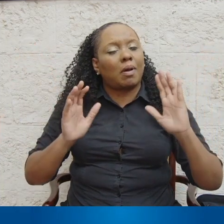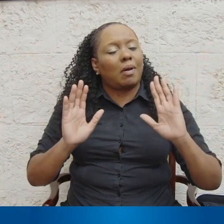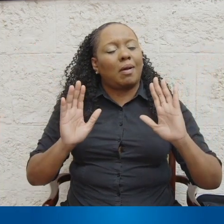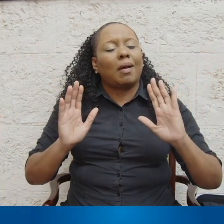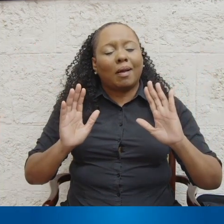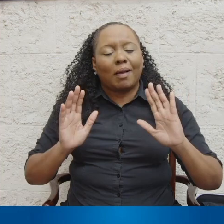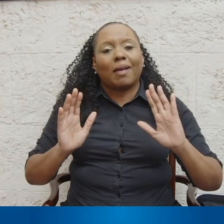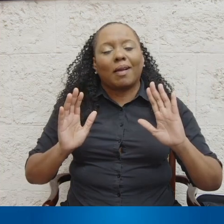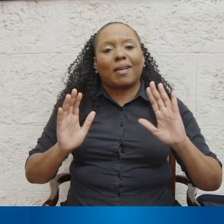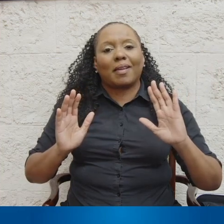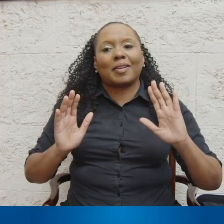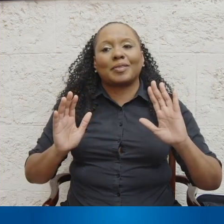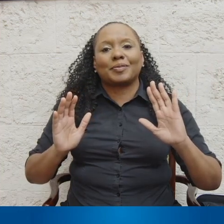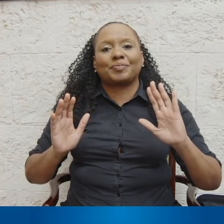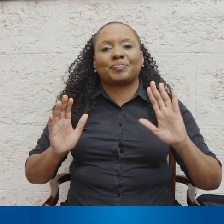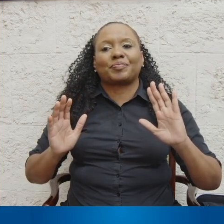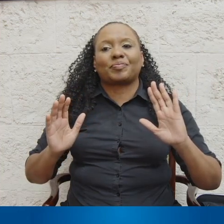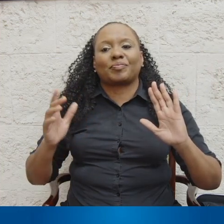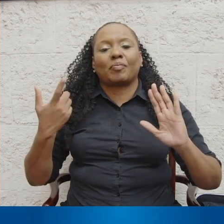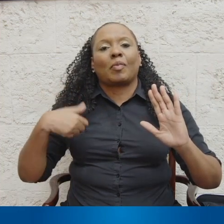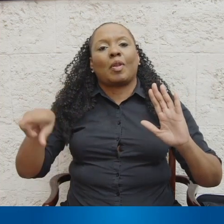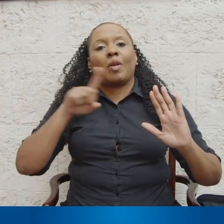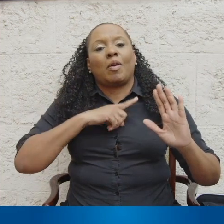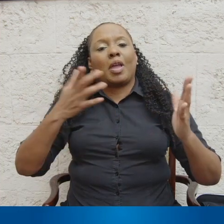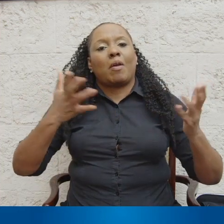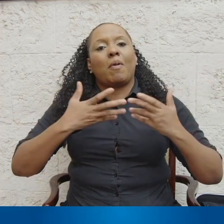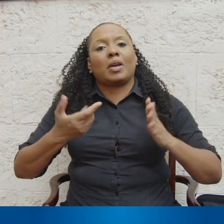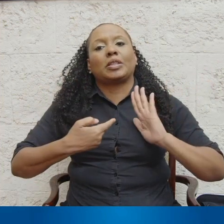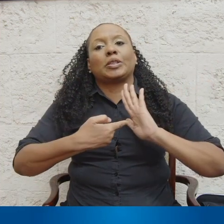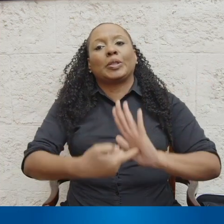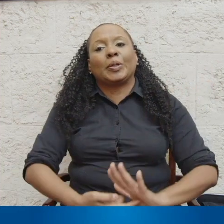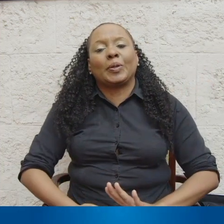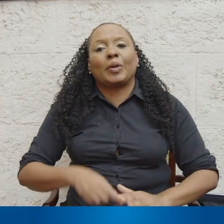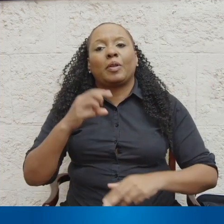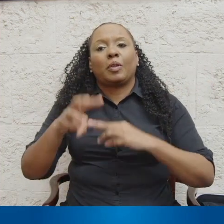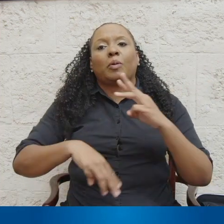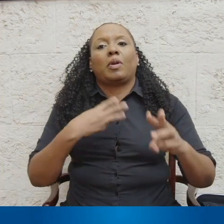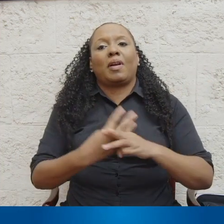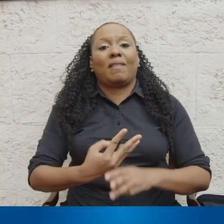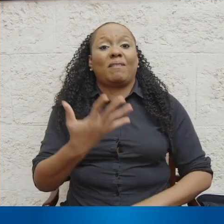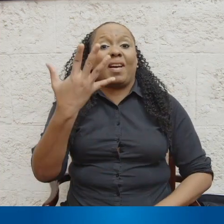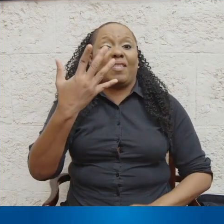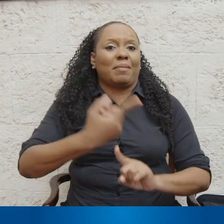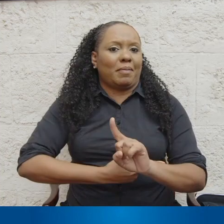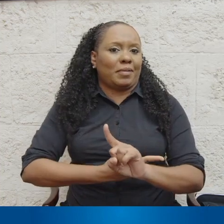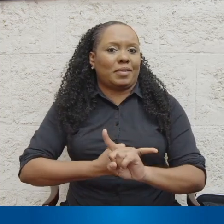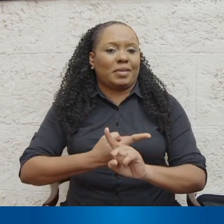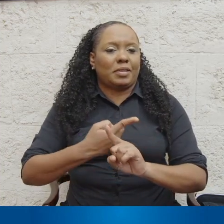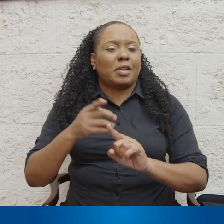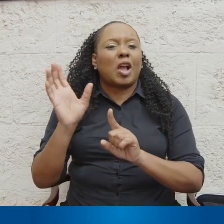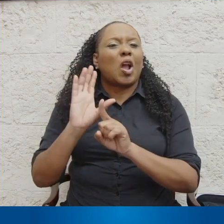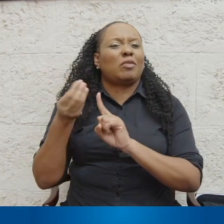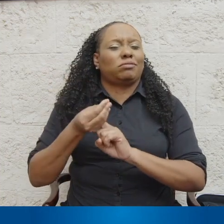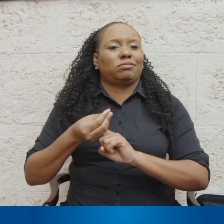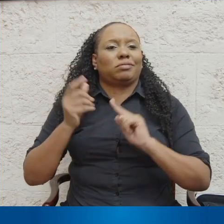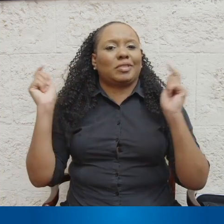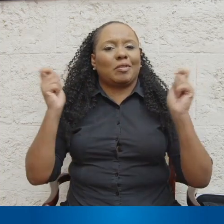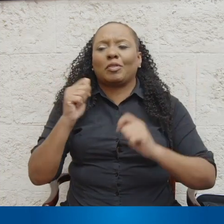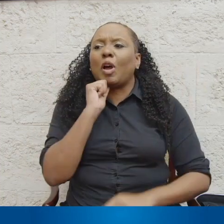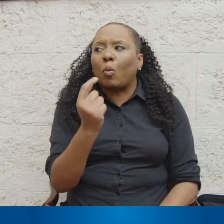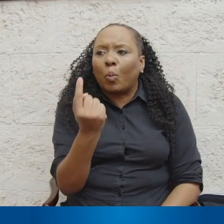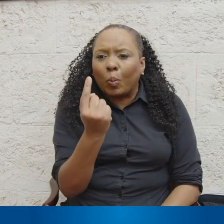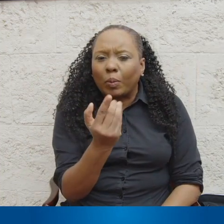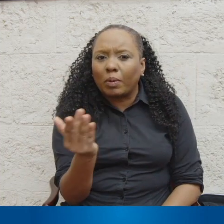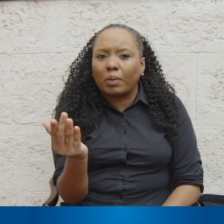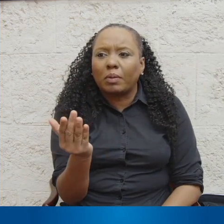that what we are giving to the world and to Barbados is 5 months of cultural celebration. Not just one single event